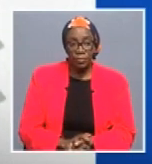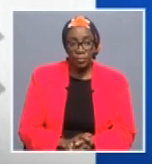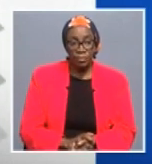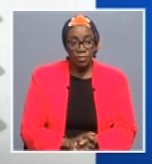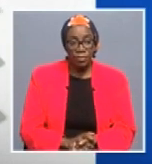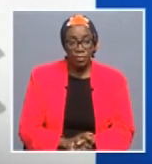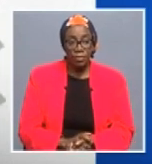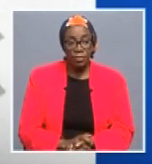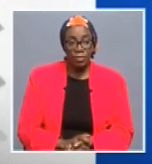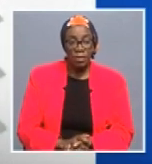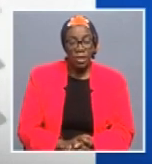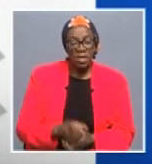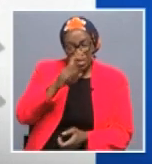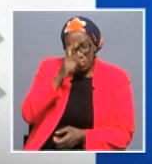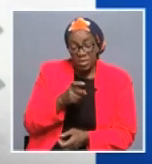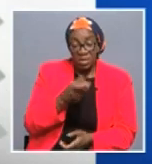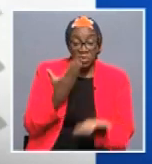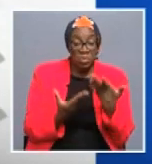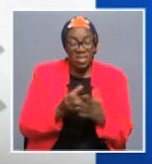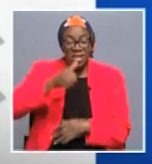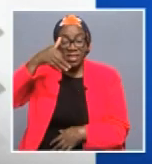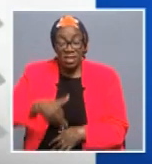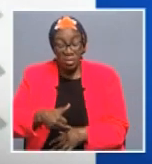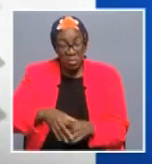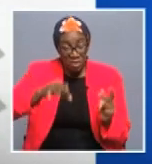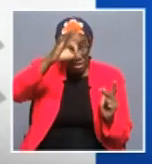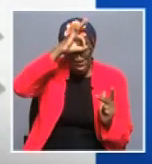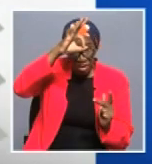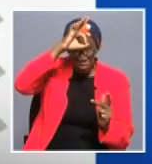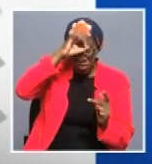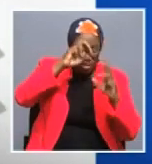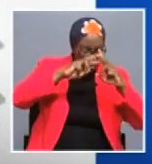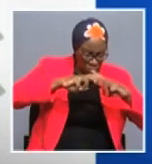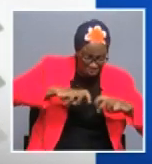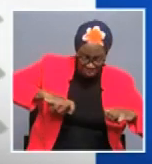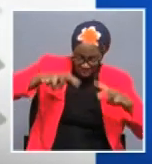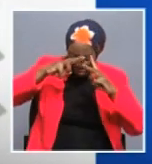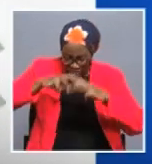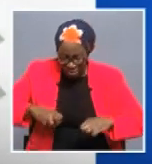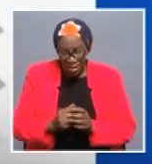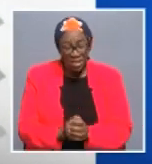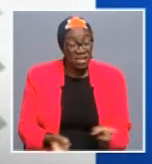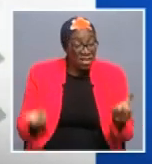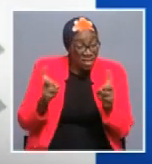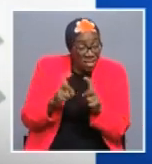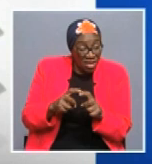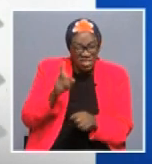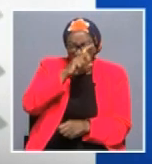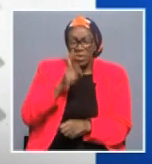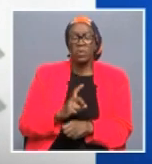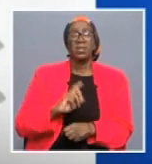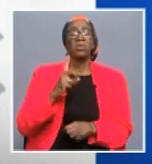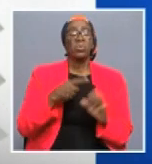the Namibian police really properly investigate this matter? What evidence do they have to